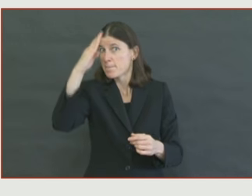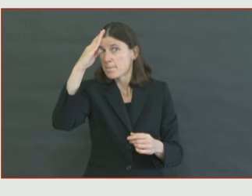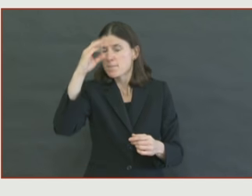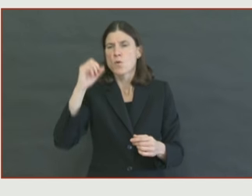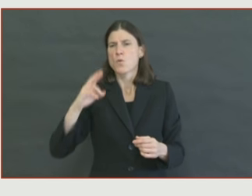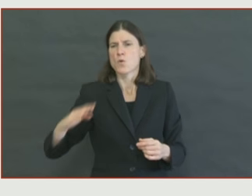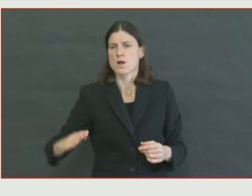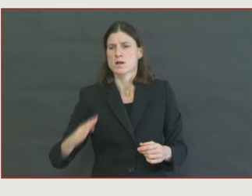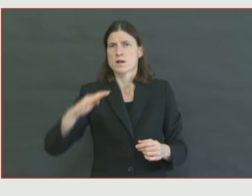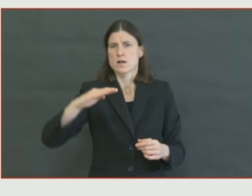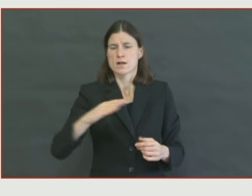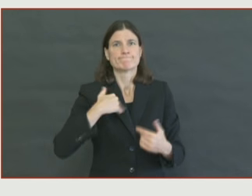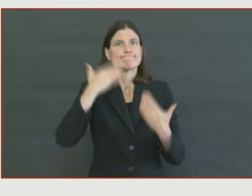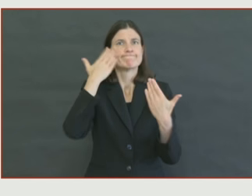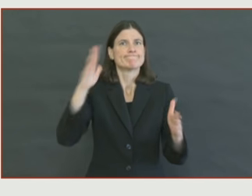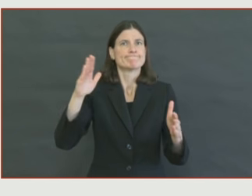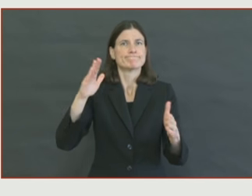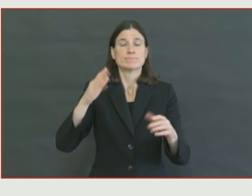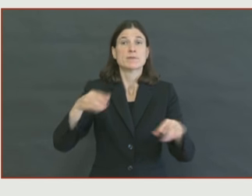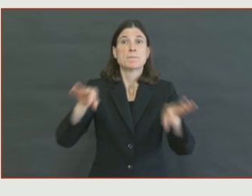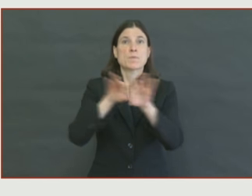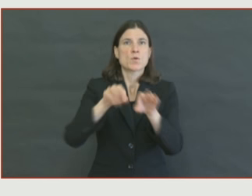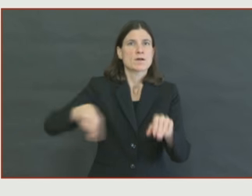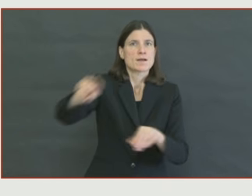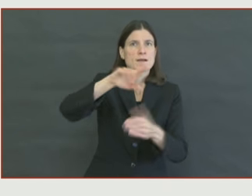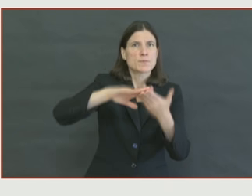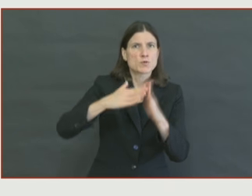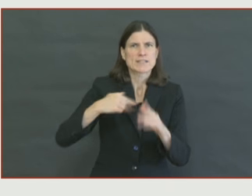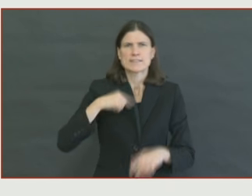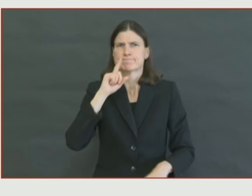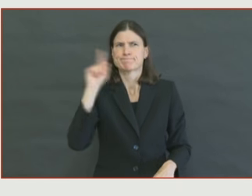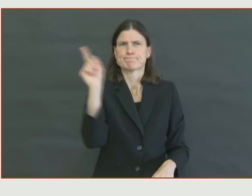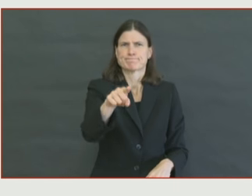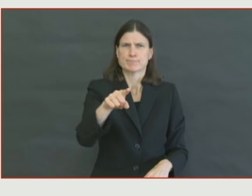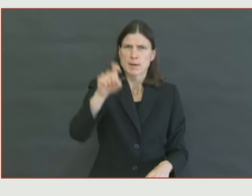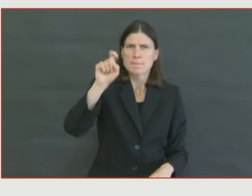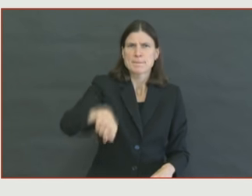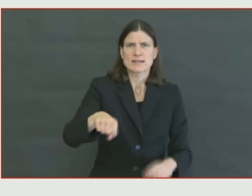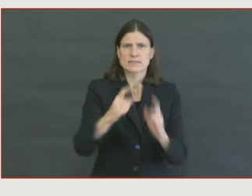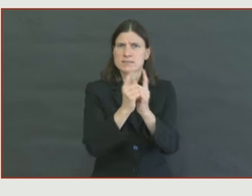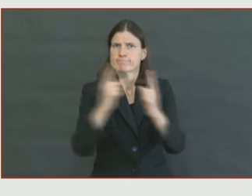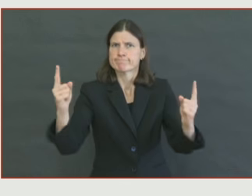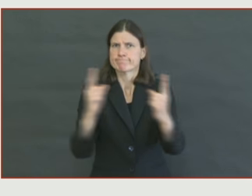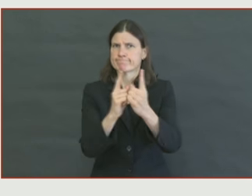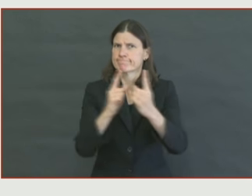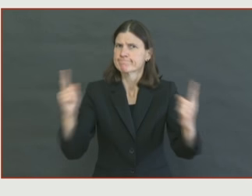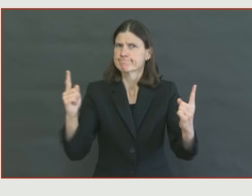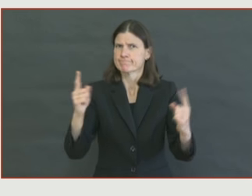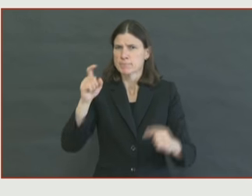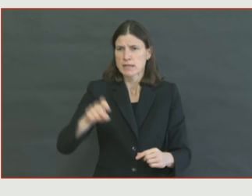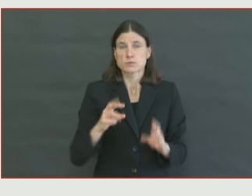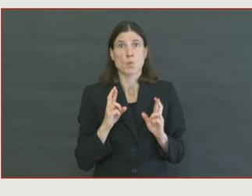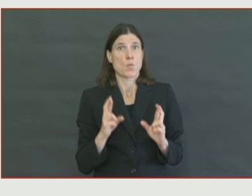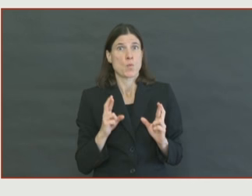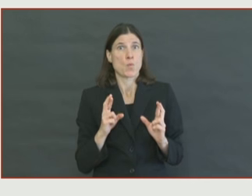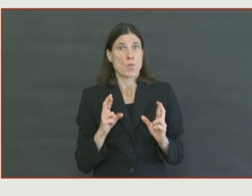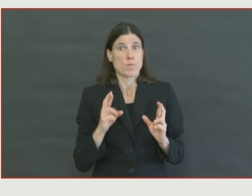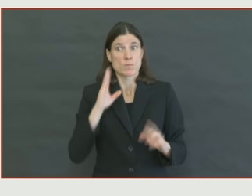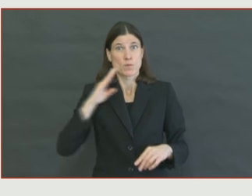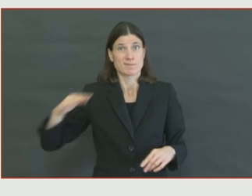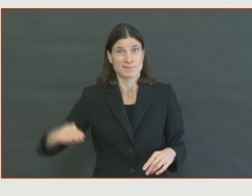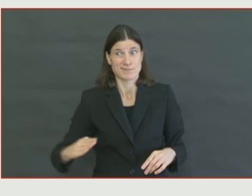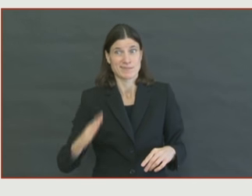social distancing rules and requirements. I hoped they'd be effective. I hoped there'd be broad compliance, but we weren't